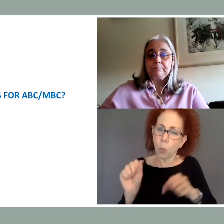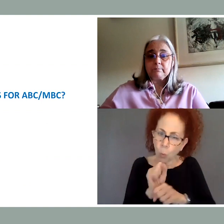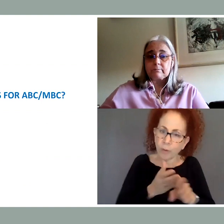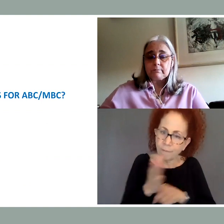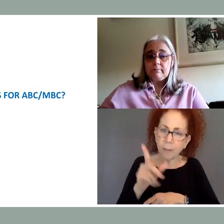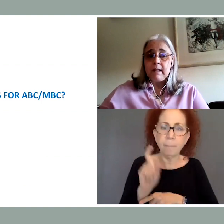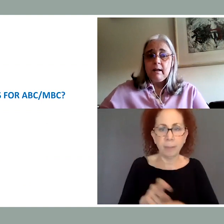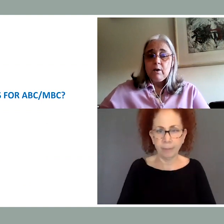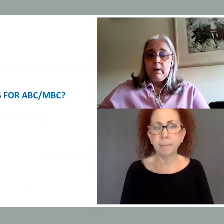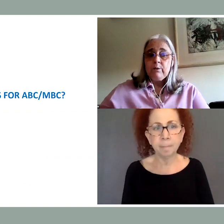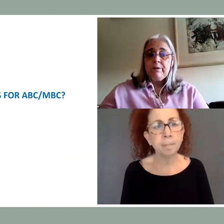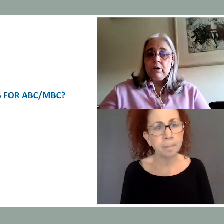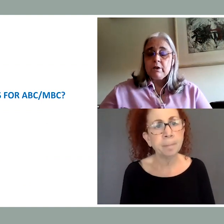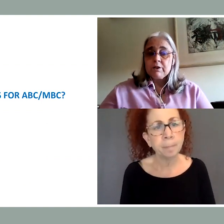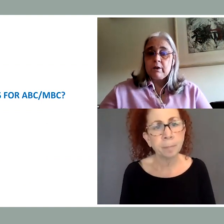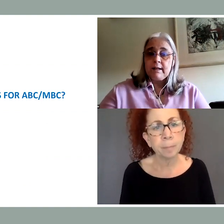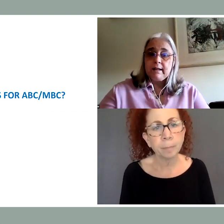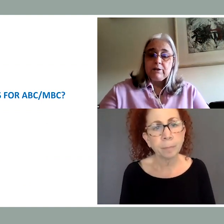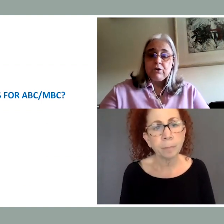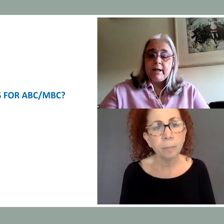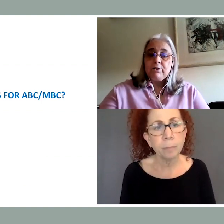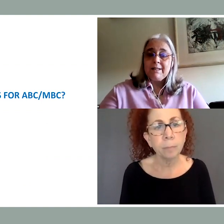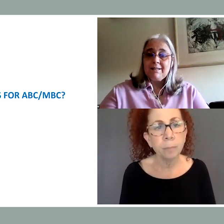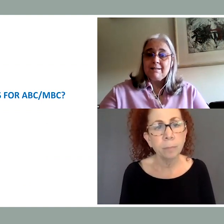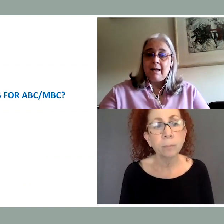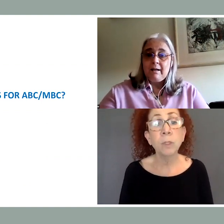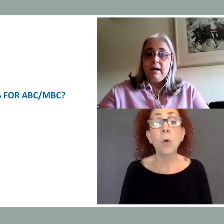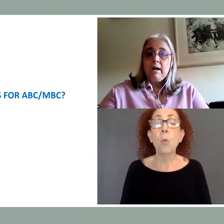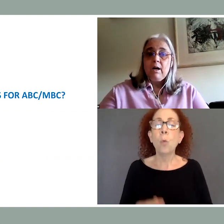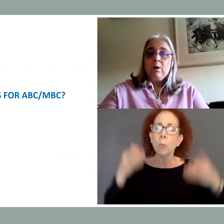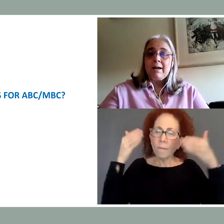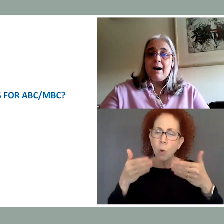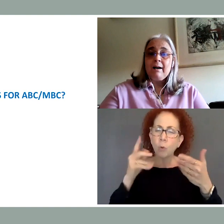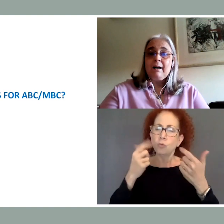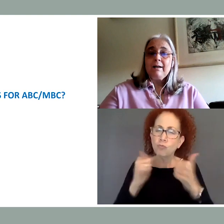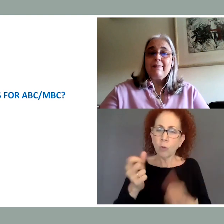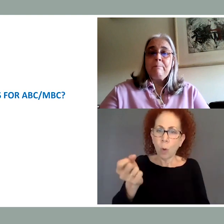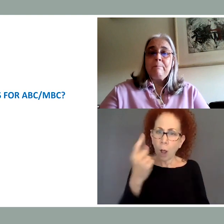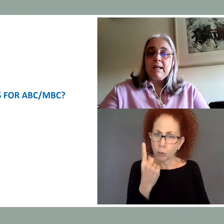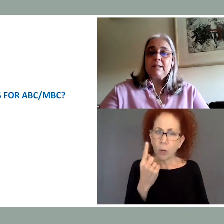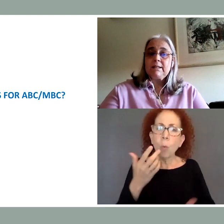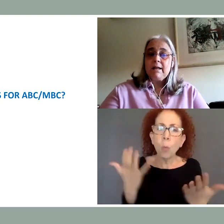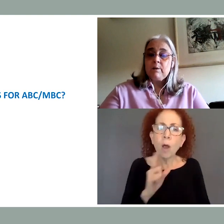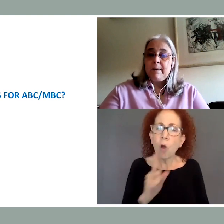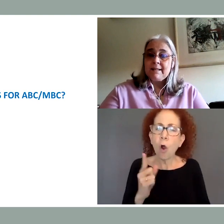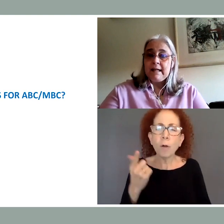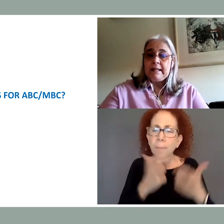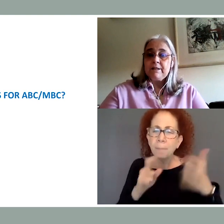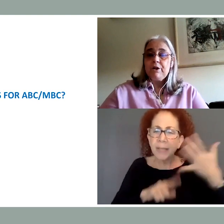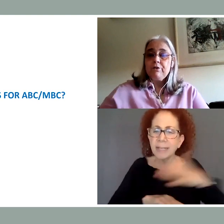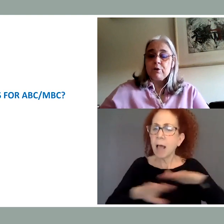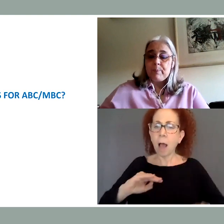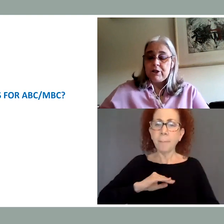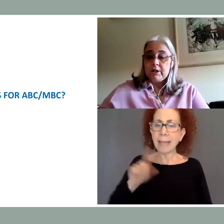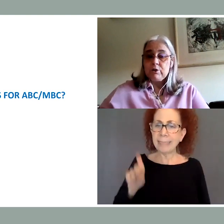well. When we focus on trying to understand what are the biggest unmet